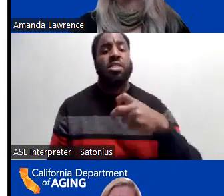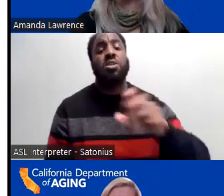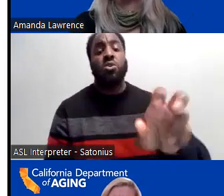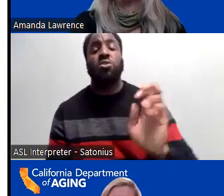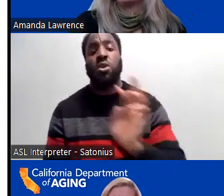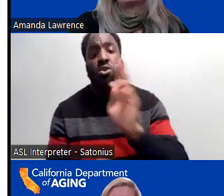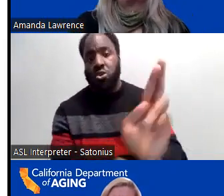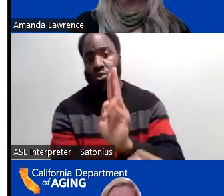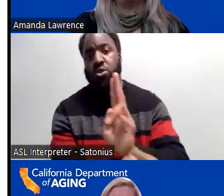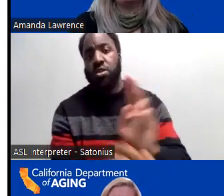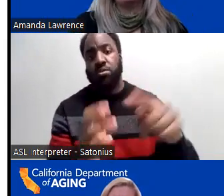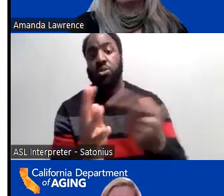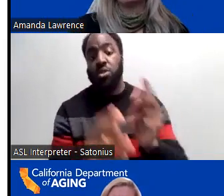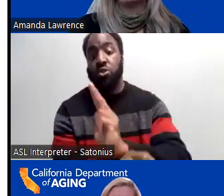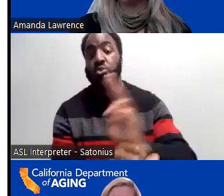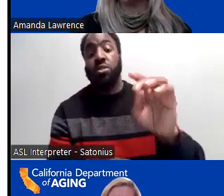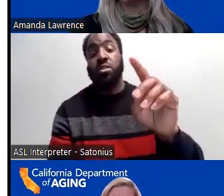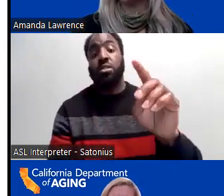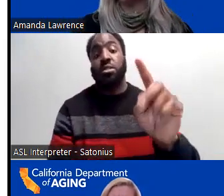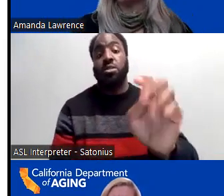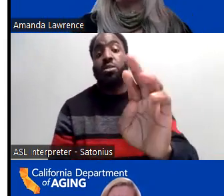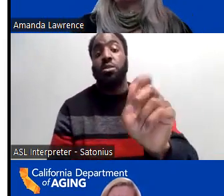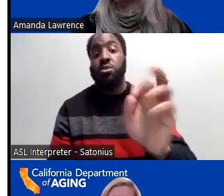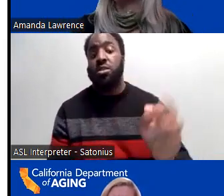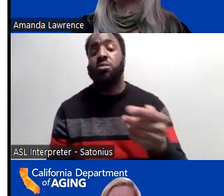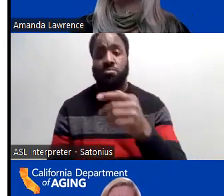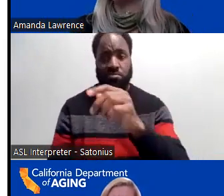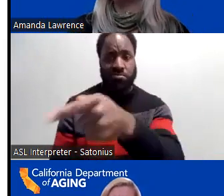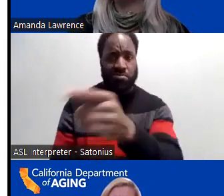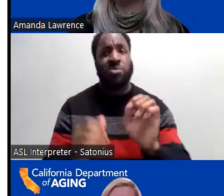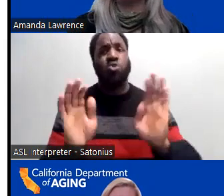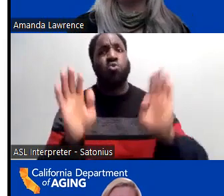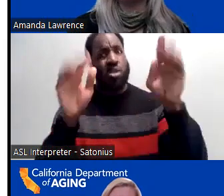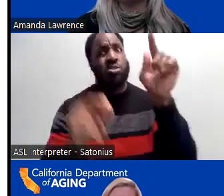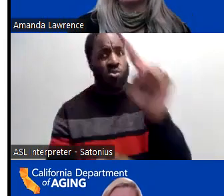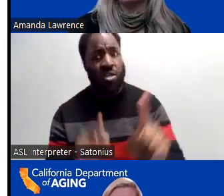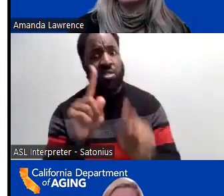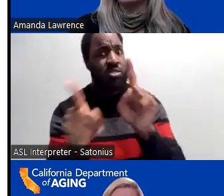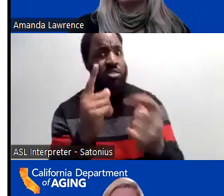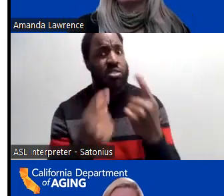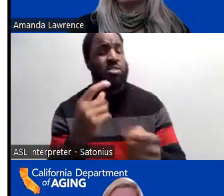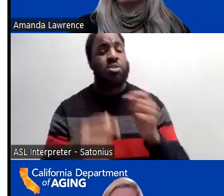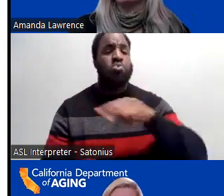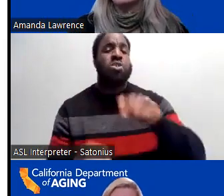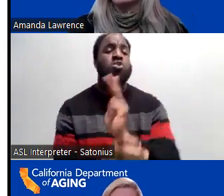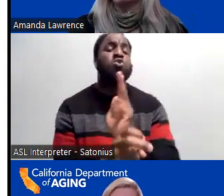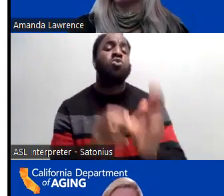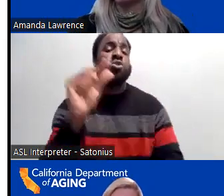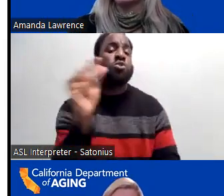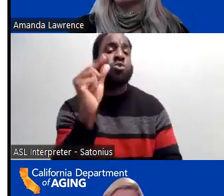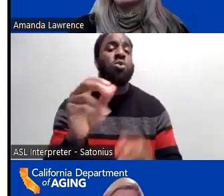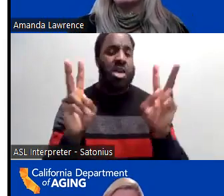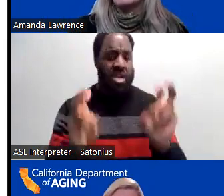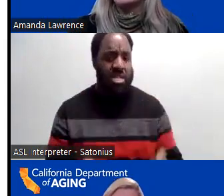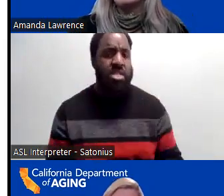tracker. Yeah, those are great questions that we love the answer to. We do use Google Analytics for both this and the